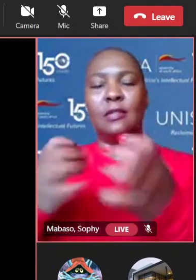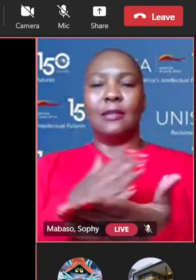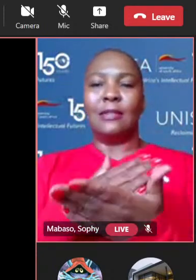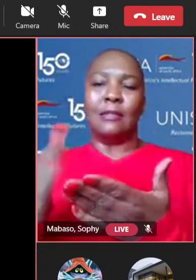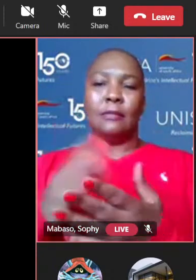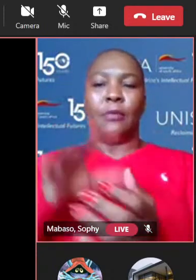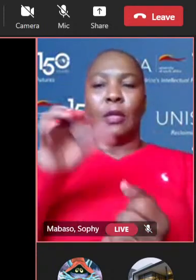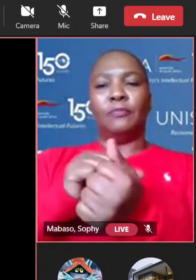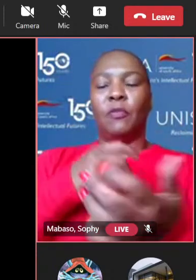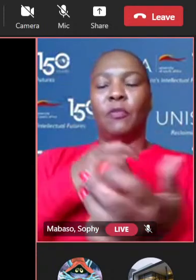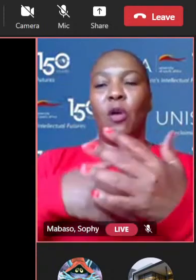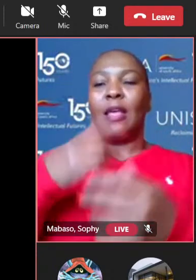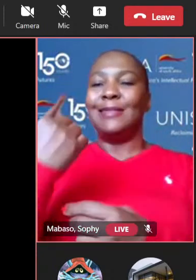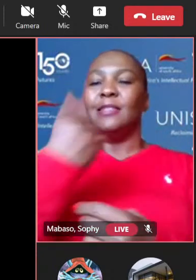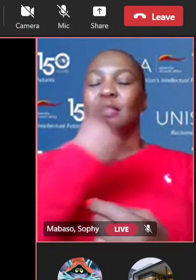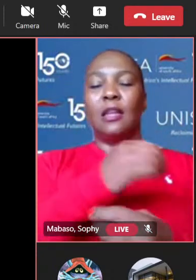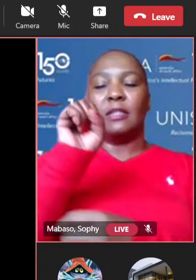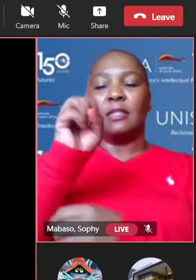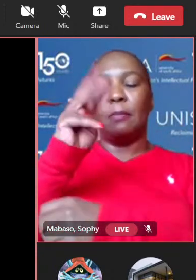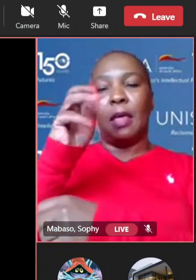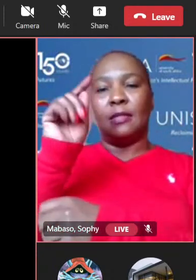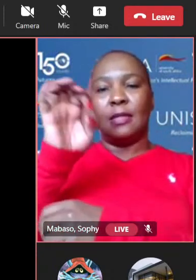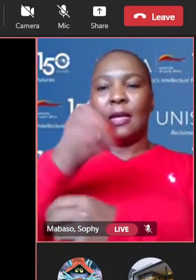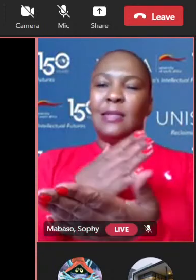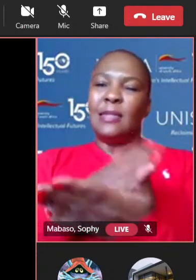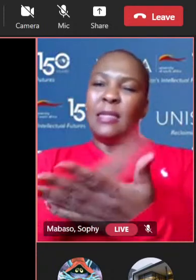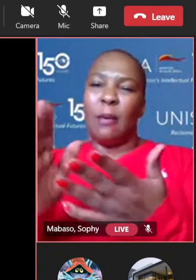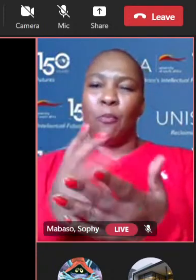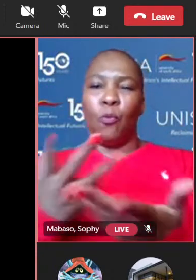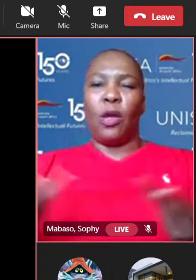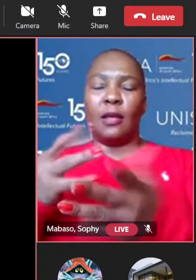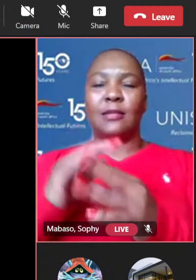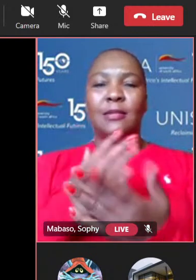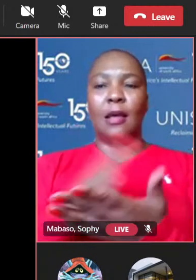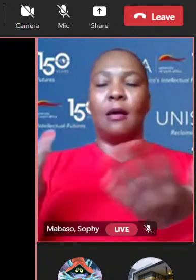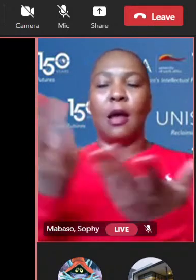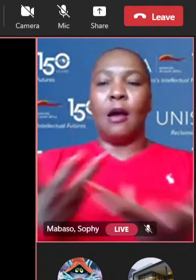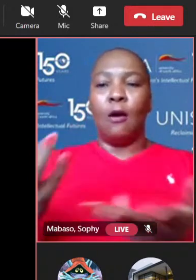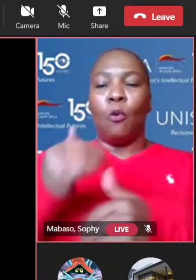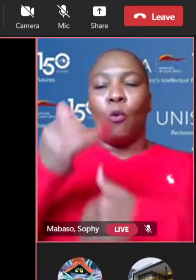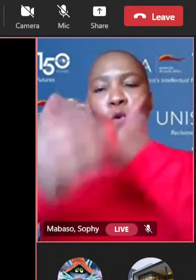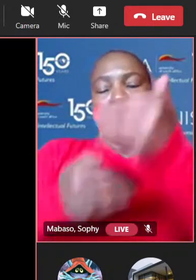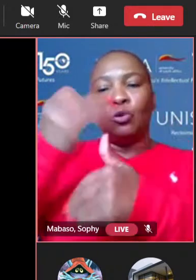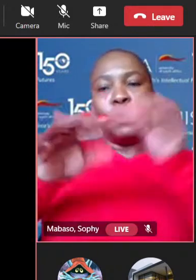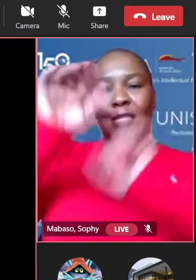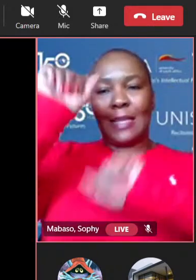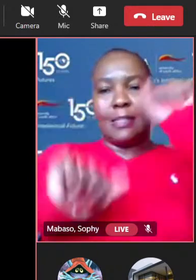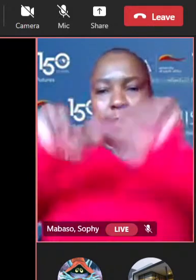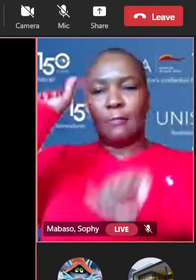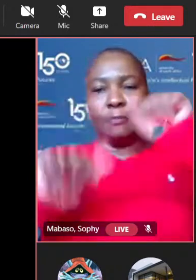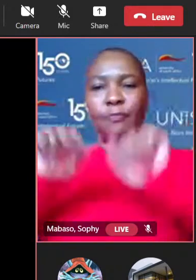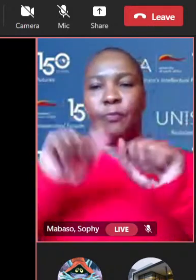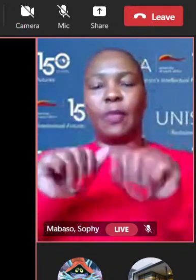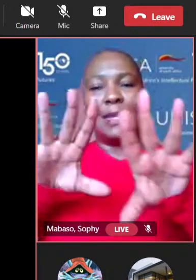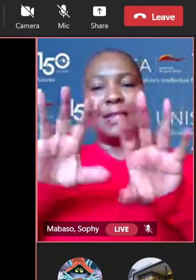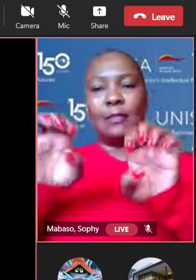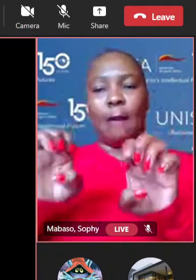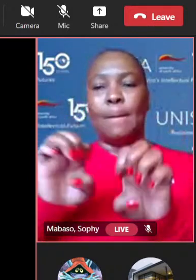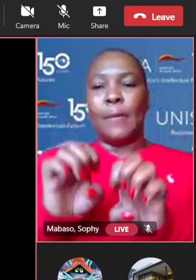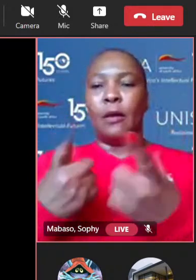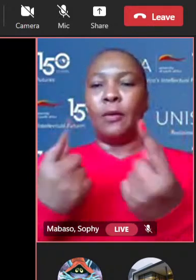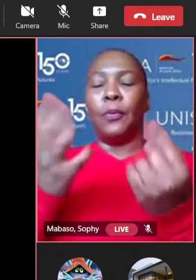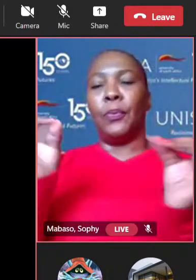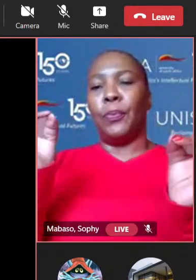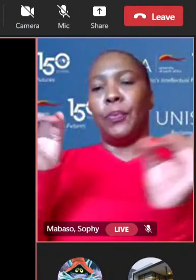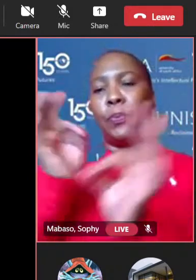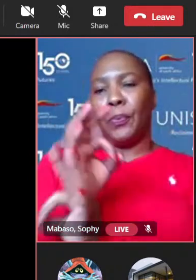each semester. Somehow, somewhere, there are also continuous assessment whereby the examination is not done at the end of